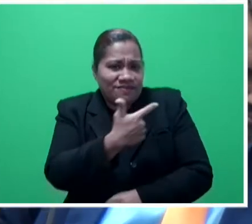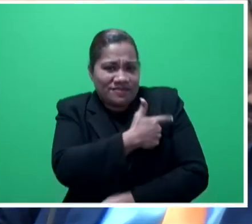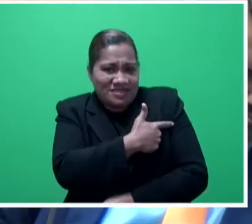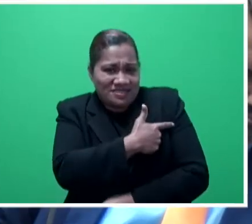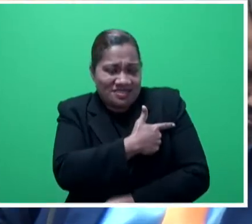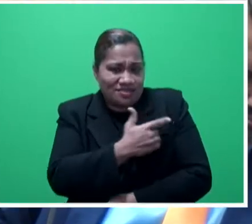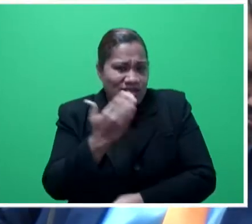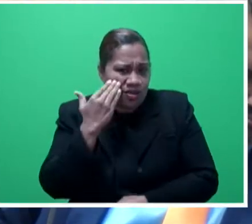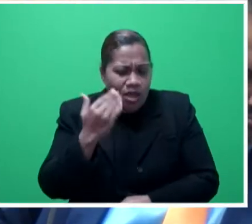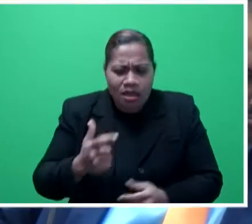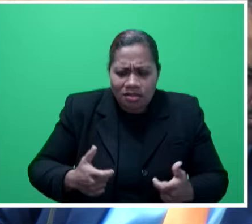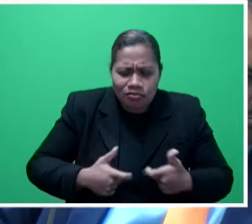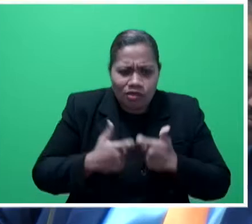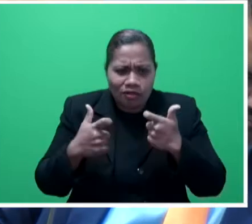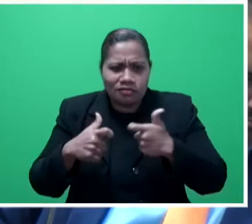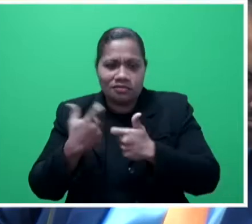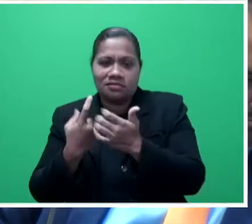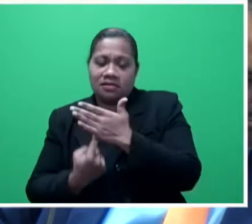challenges that were faced,